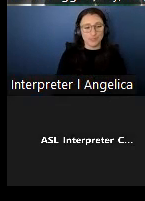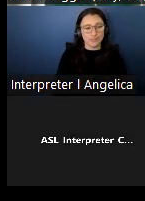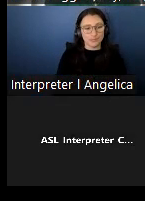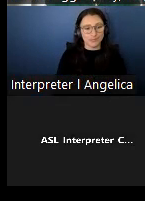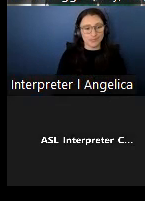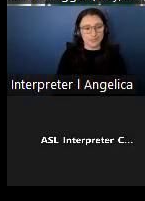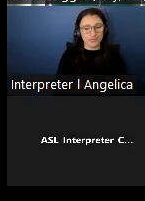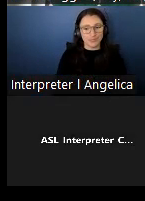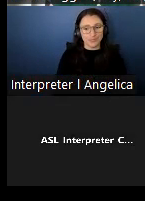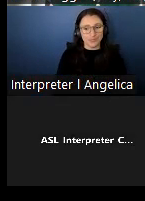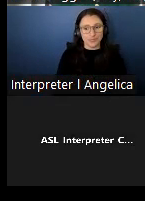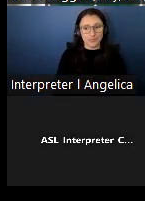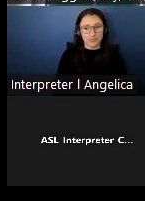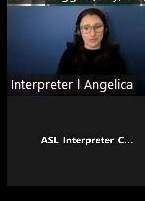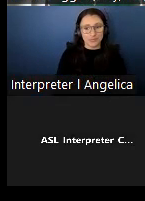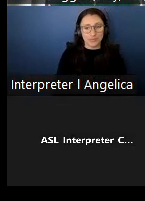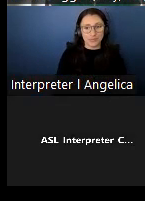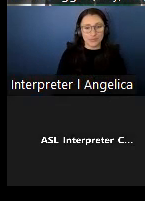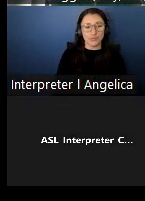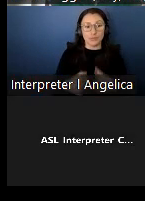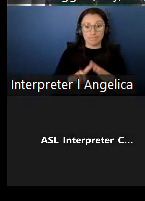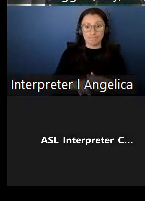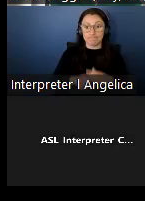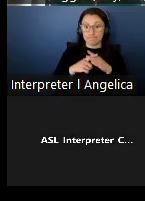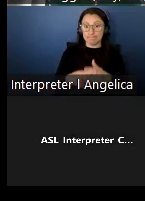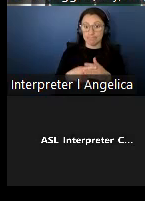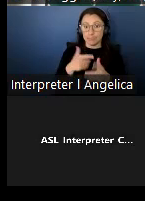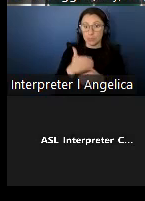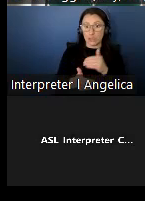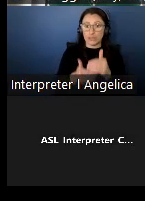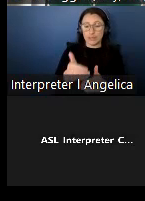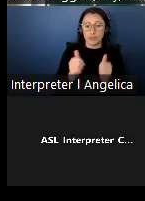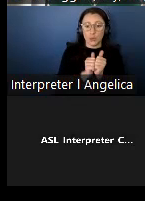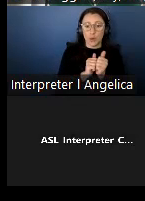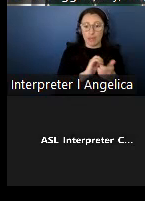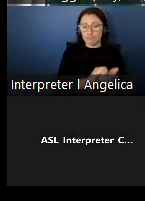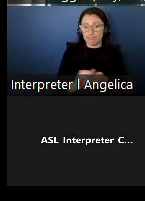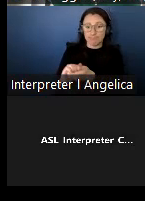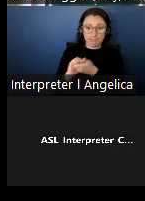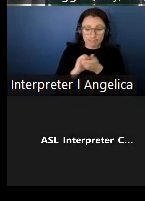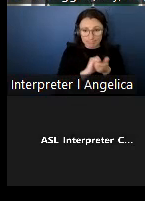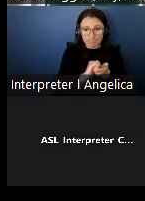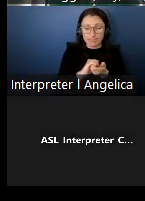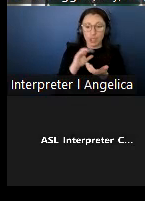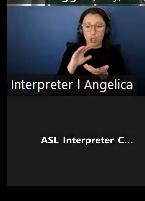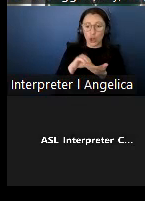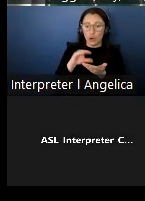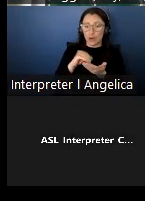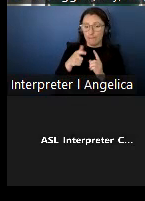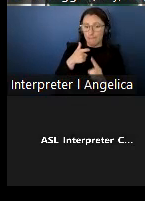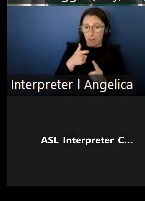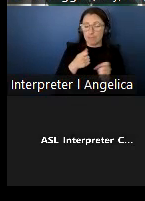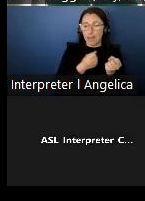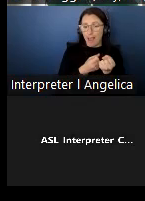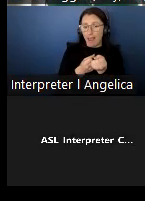All right, so to initiate the process of collaborating with one another and learning from the advocates